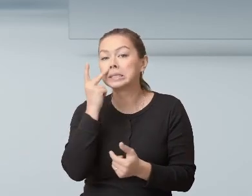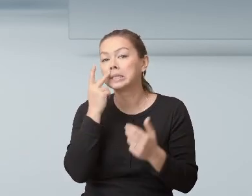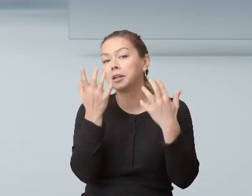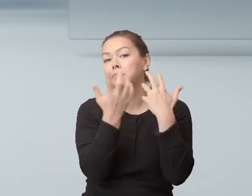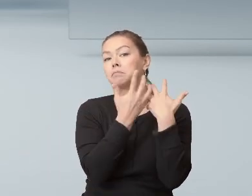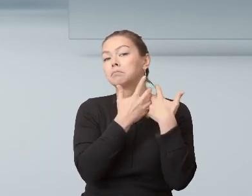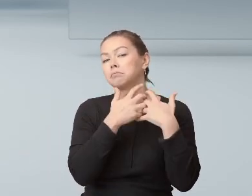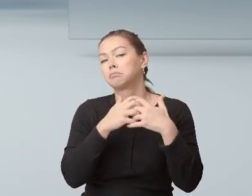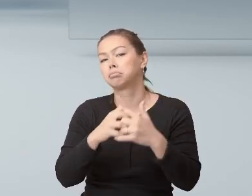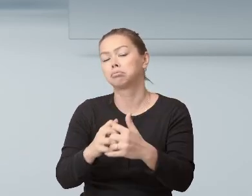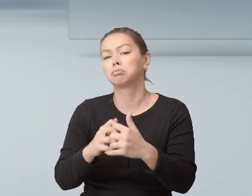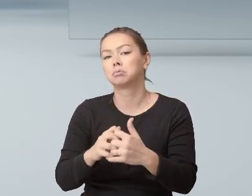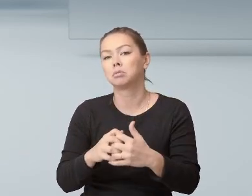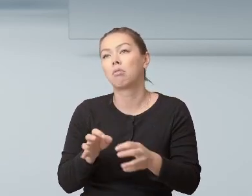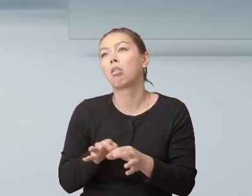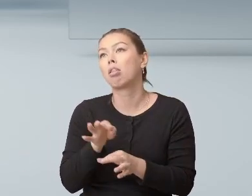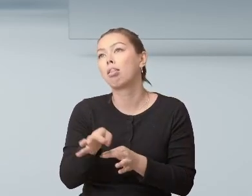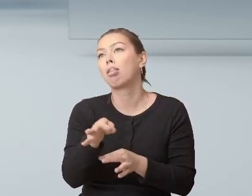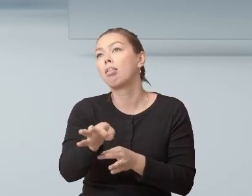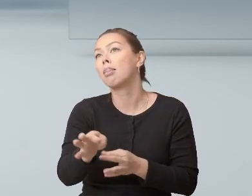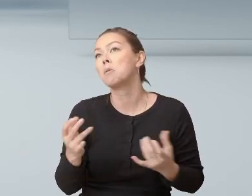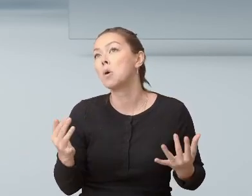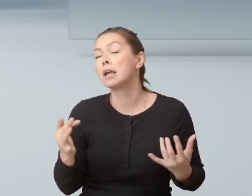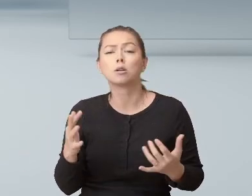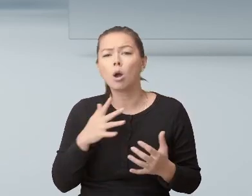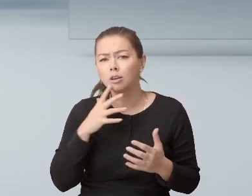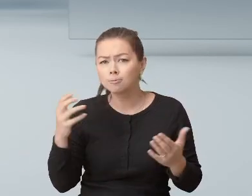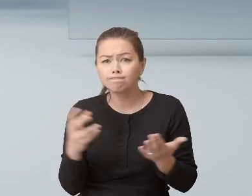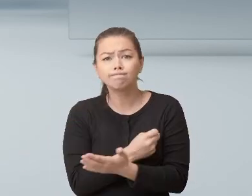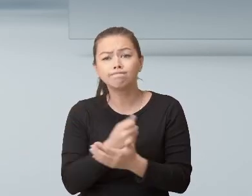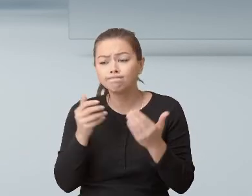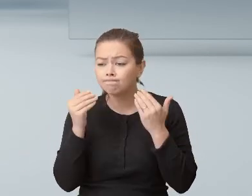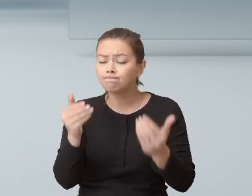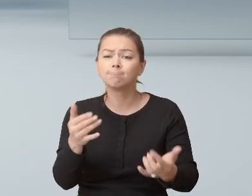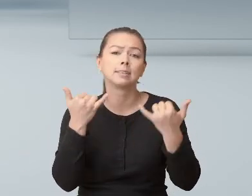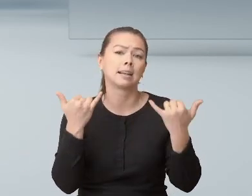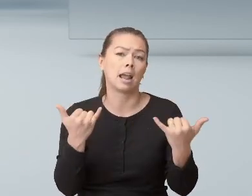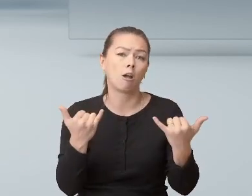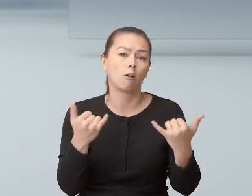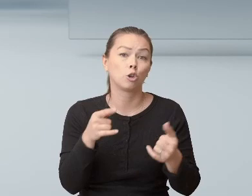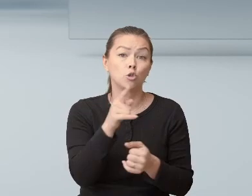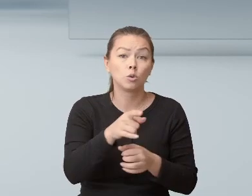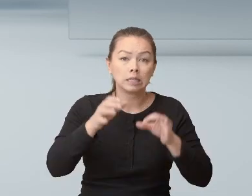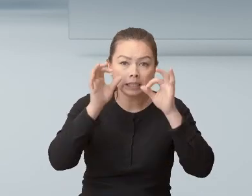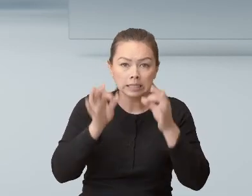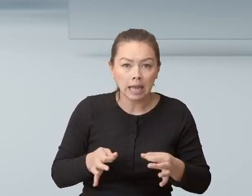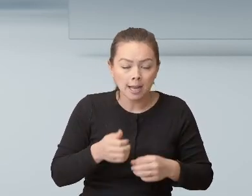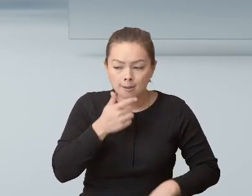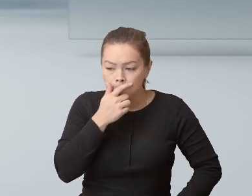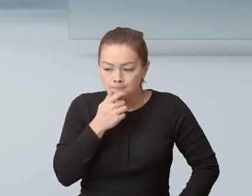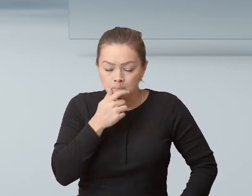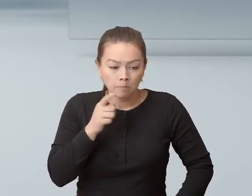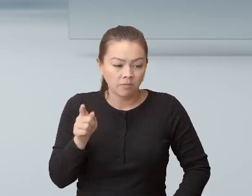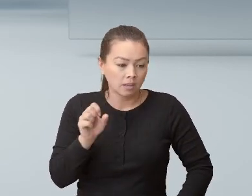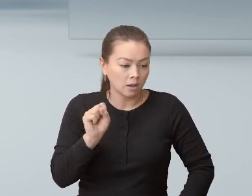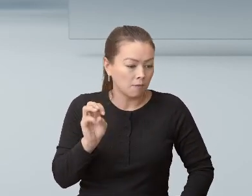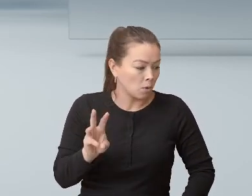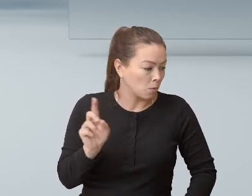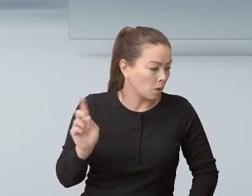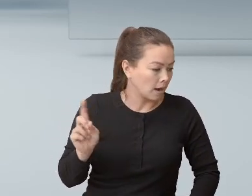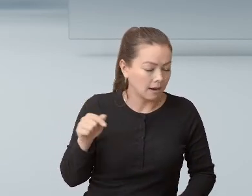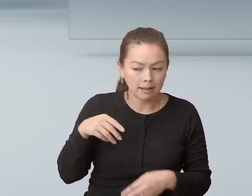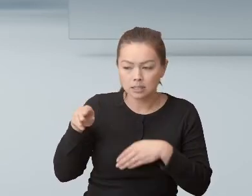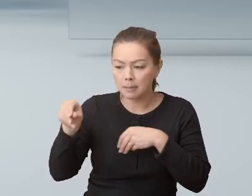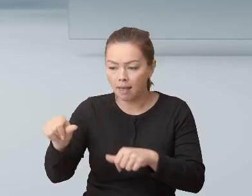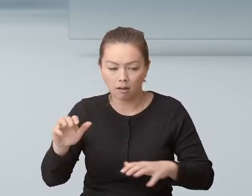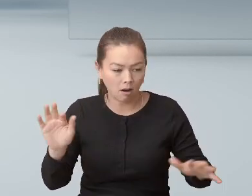against that, and not wait anymore. You can jump into this immediately without having to decide, oh God, the software, I got to spend the money on that.